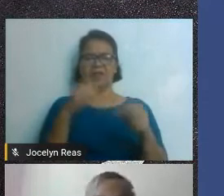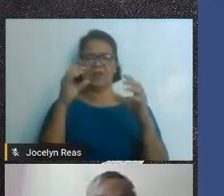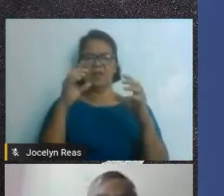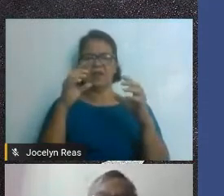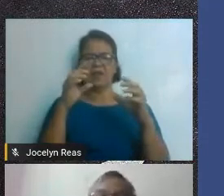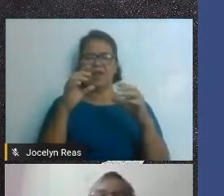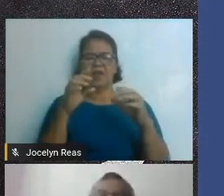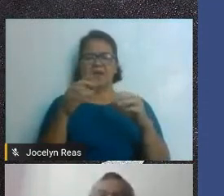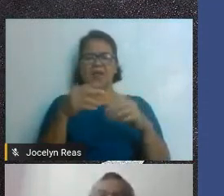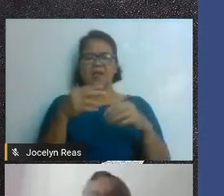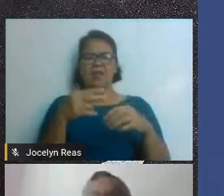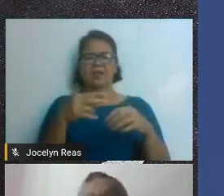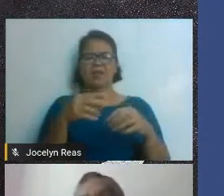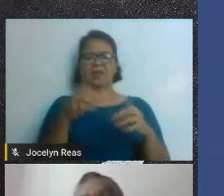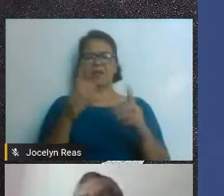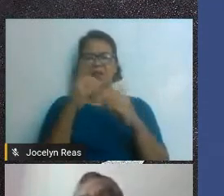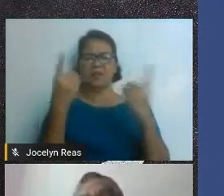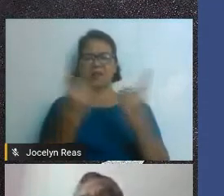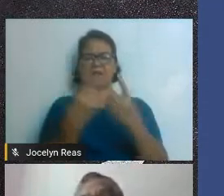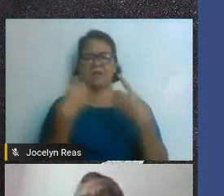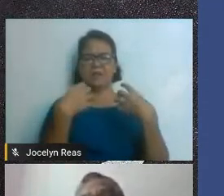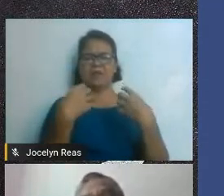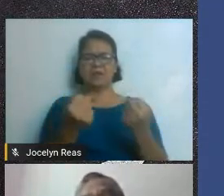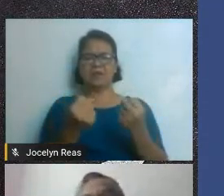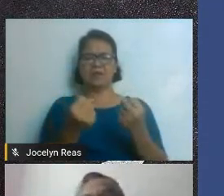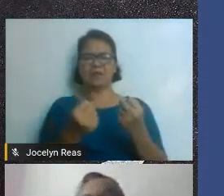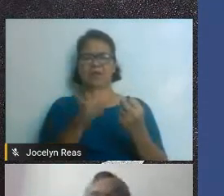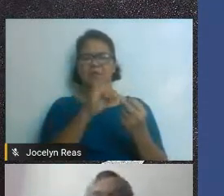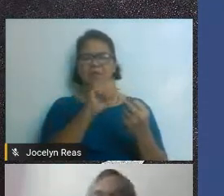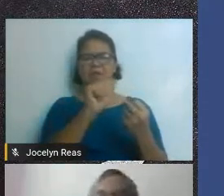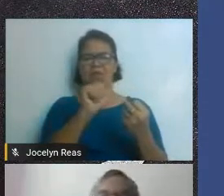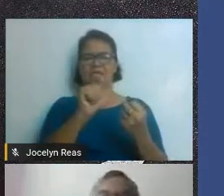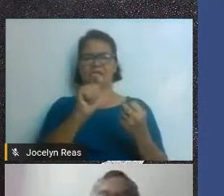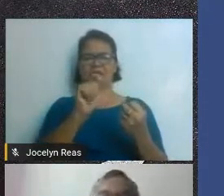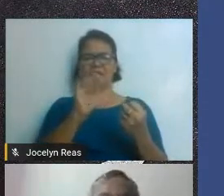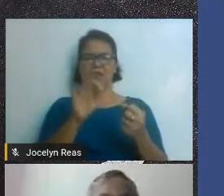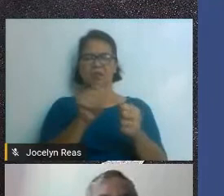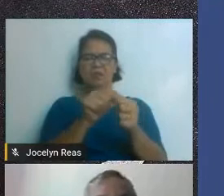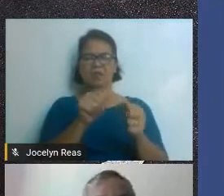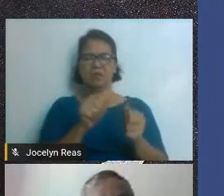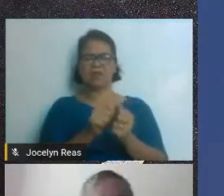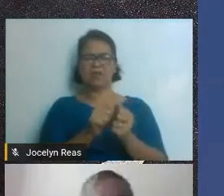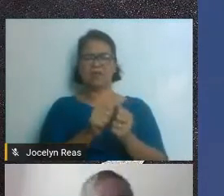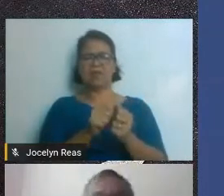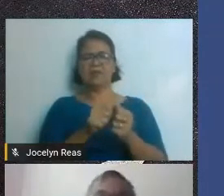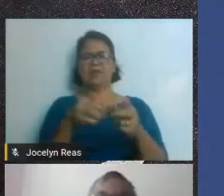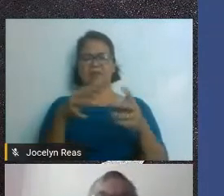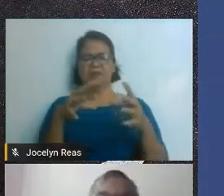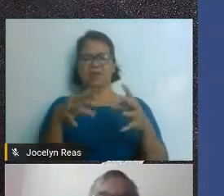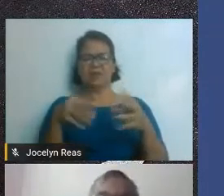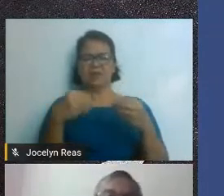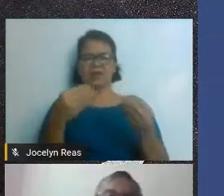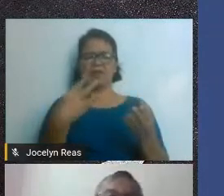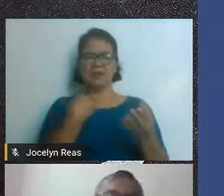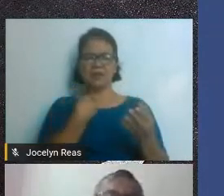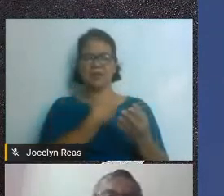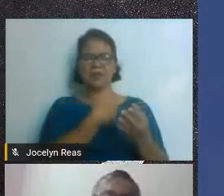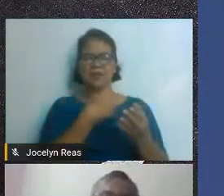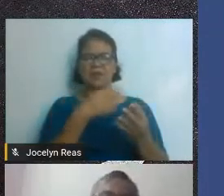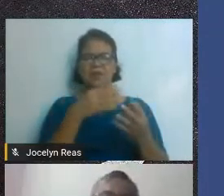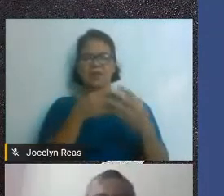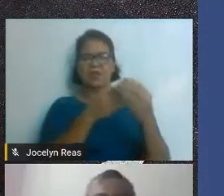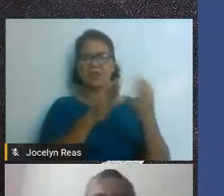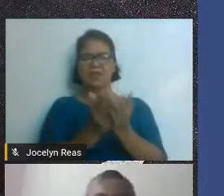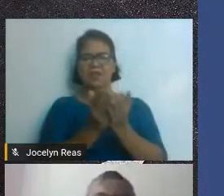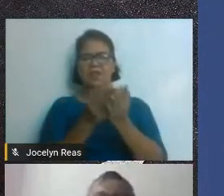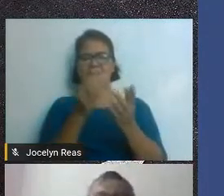IATF, complemented by other credible sources and balanced by our own risk assessments. As I've said, everything